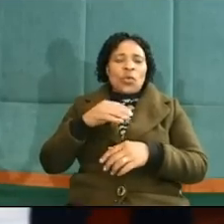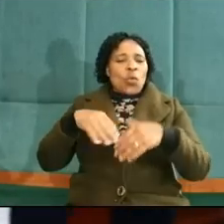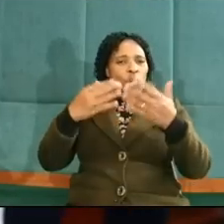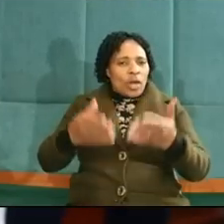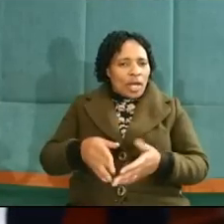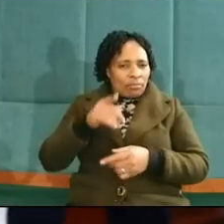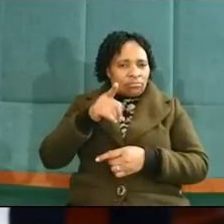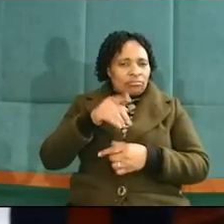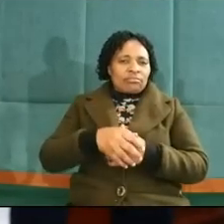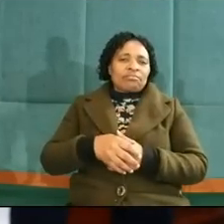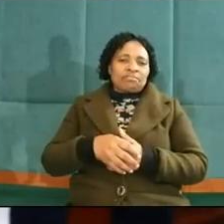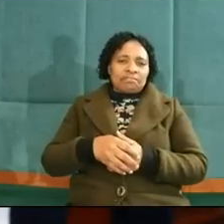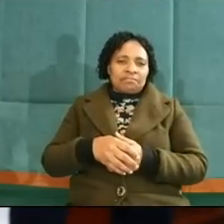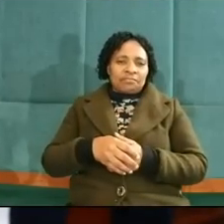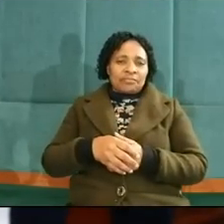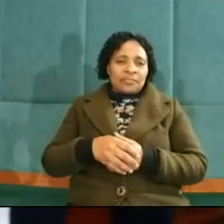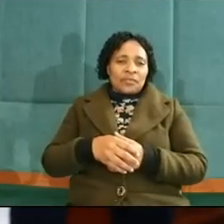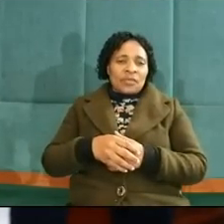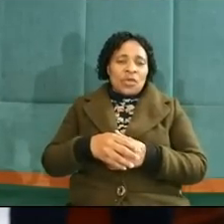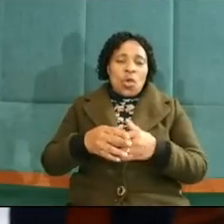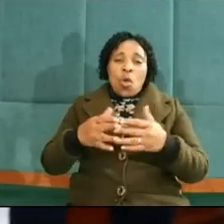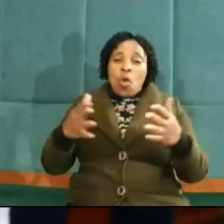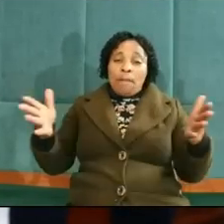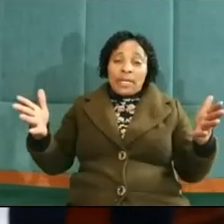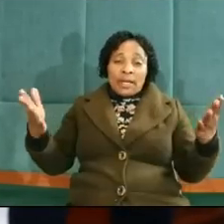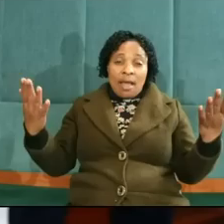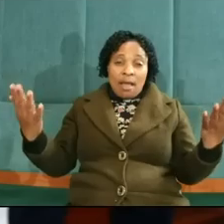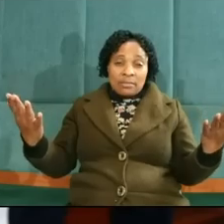welcomed him with